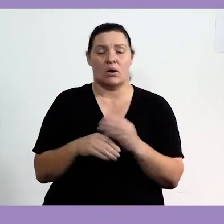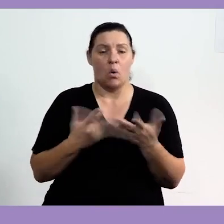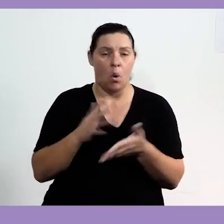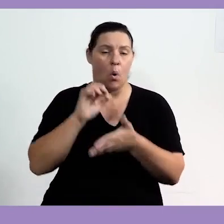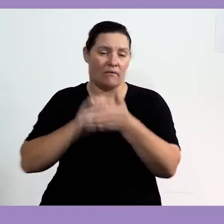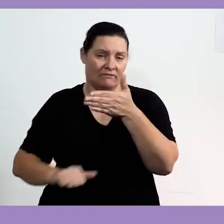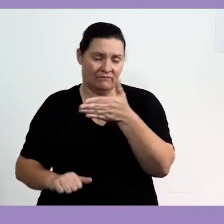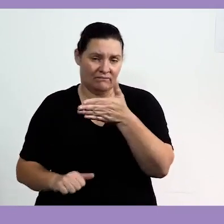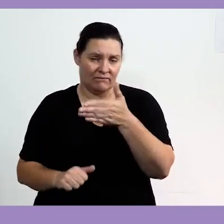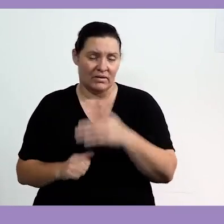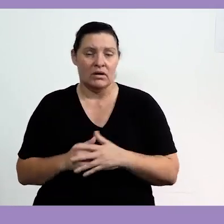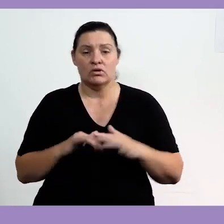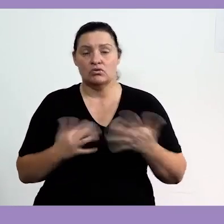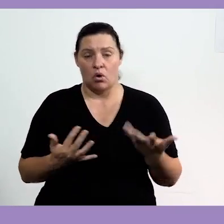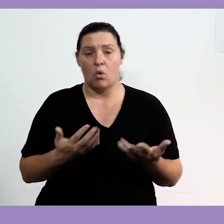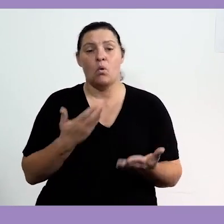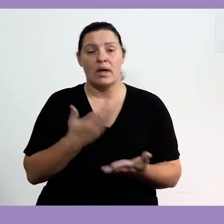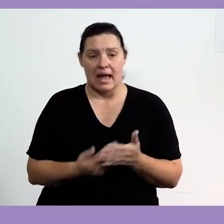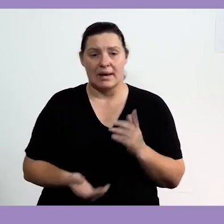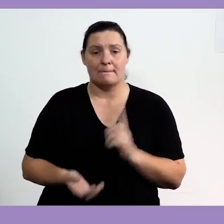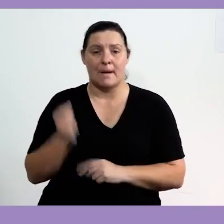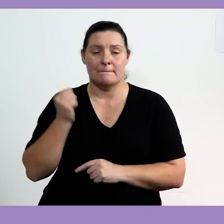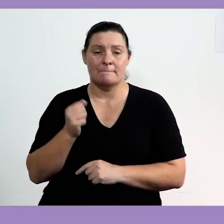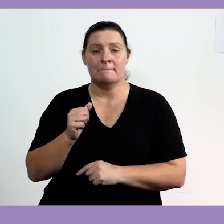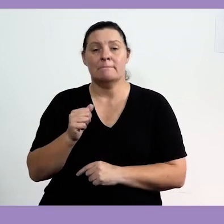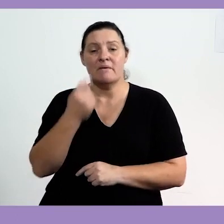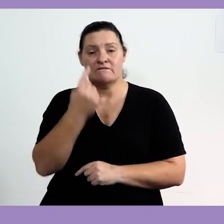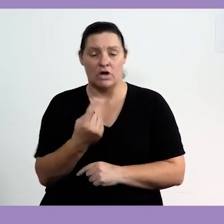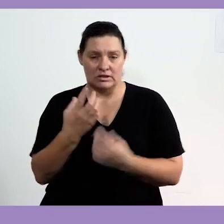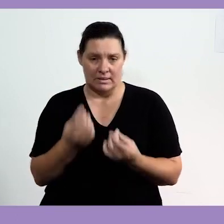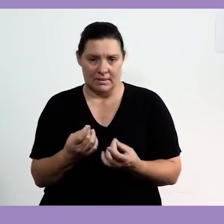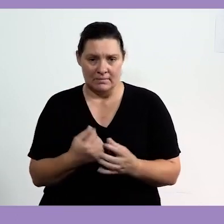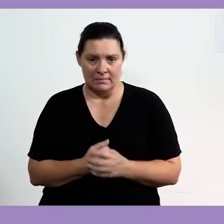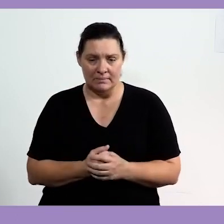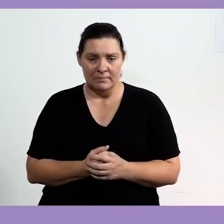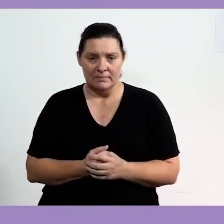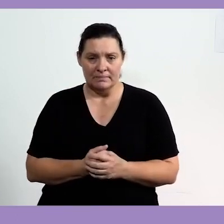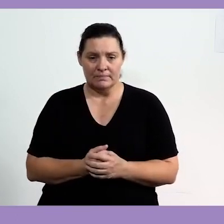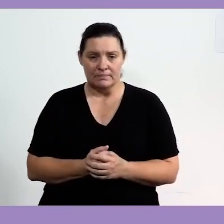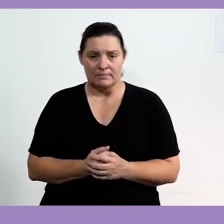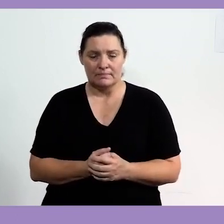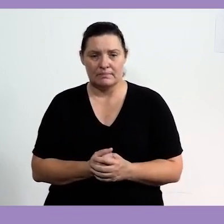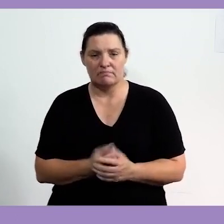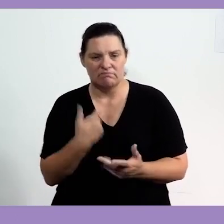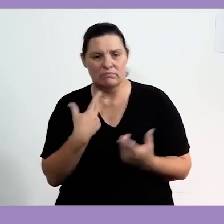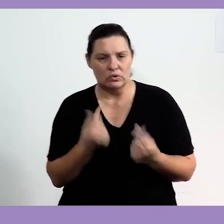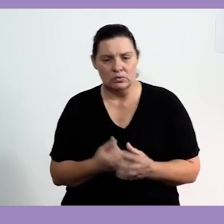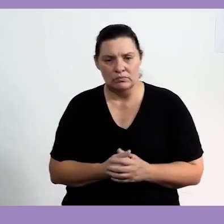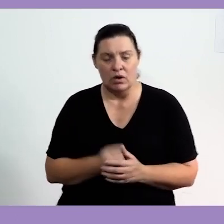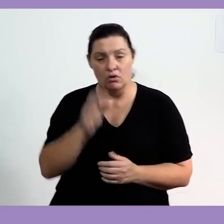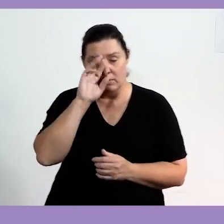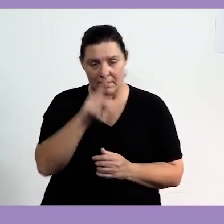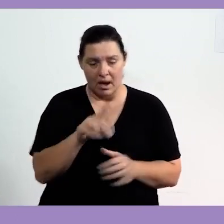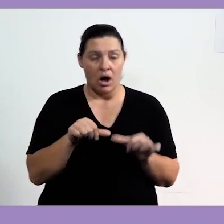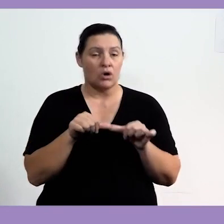add or subtract so that we can get to the first number. So let's do